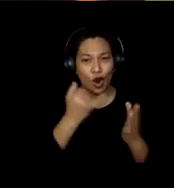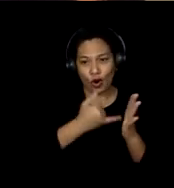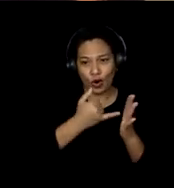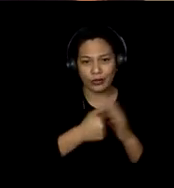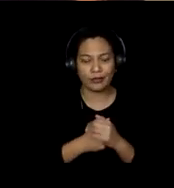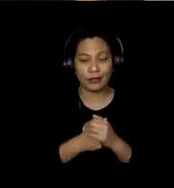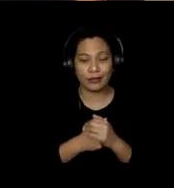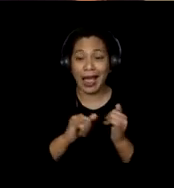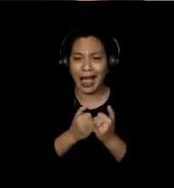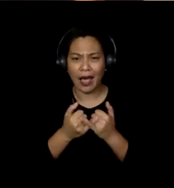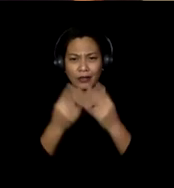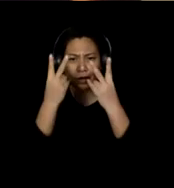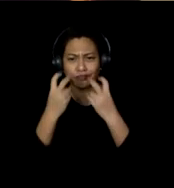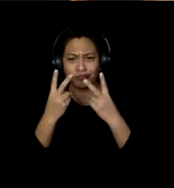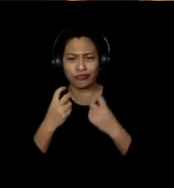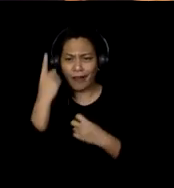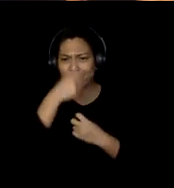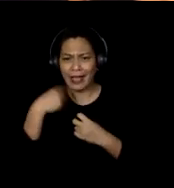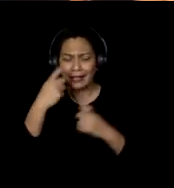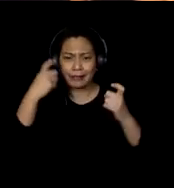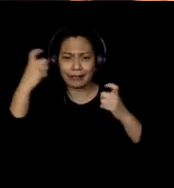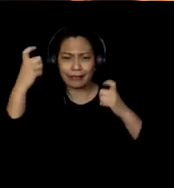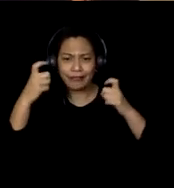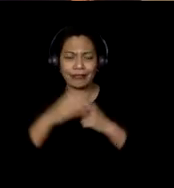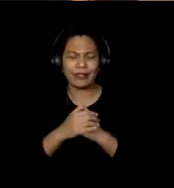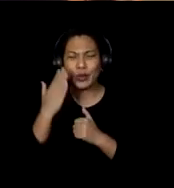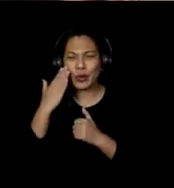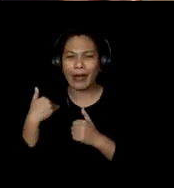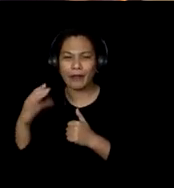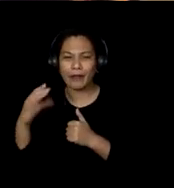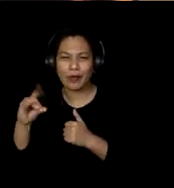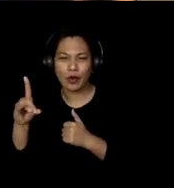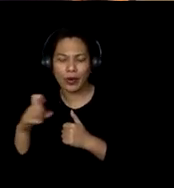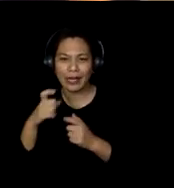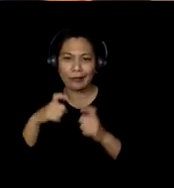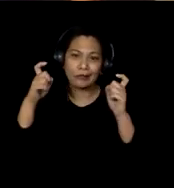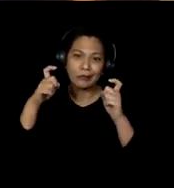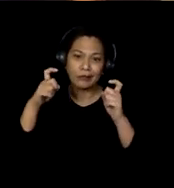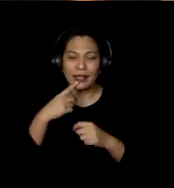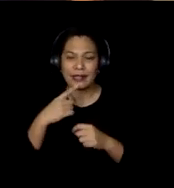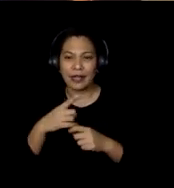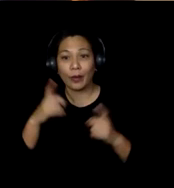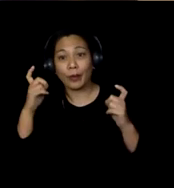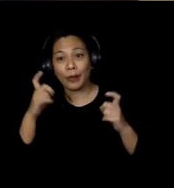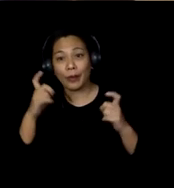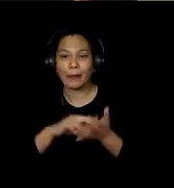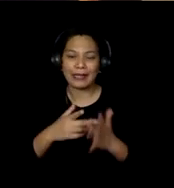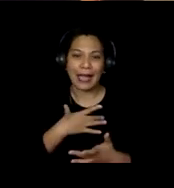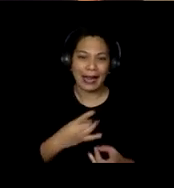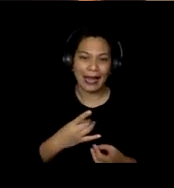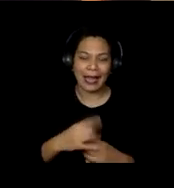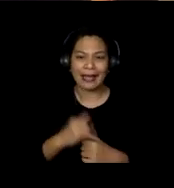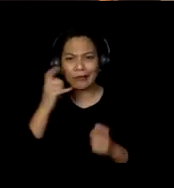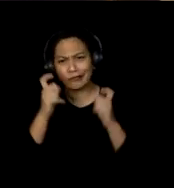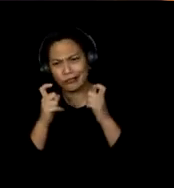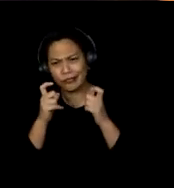facial expressions. And you know, there's some coding in the back end which says this expression means they really like the painting, this one means they